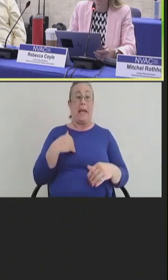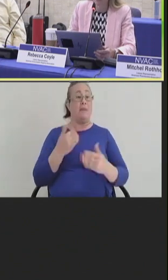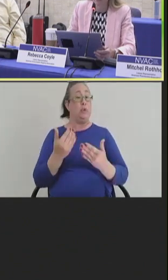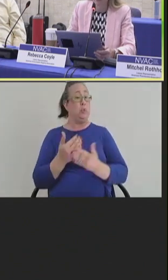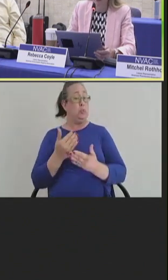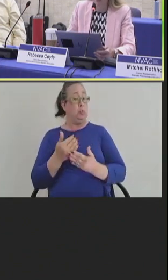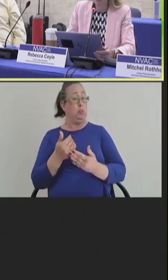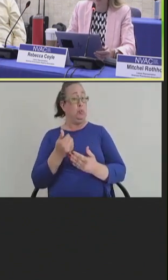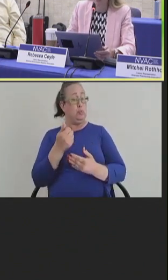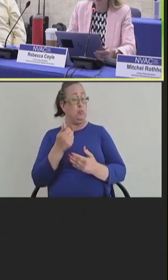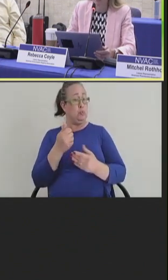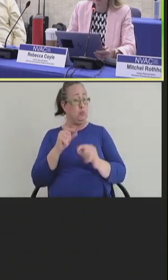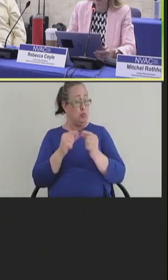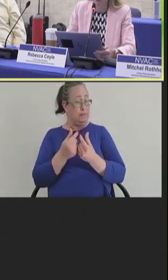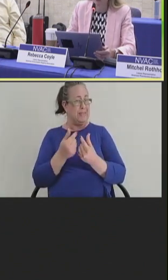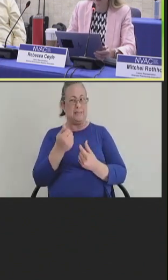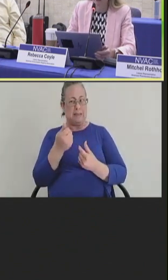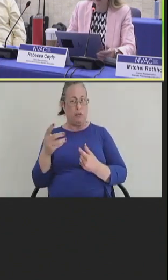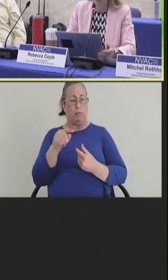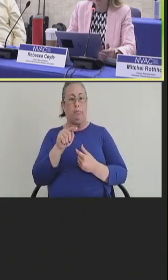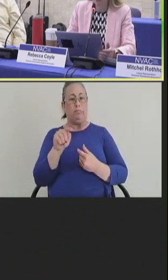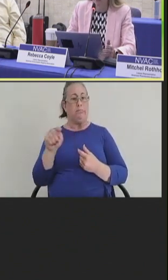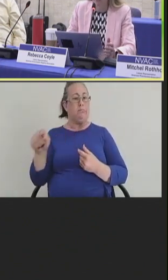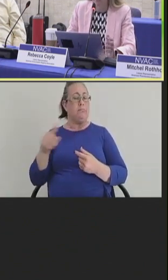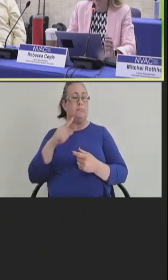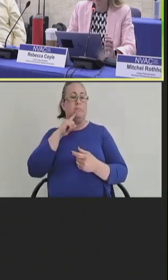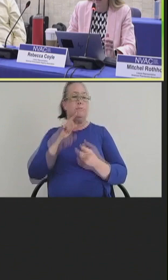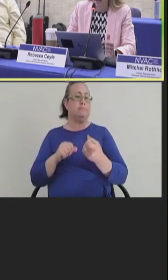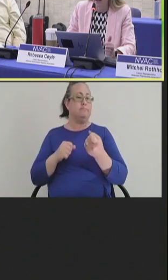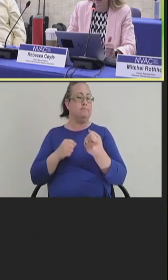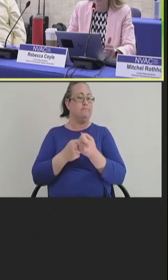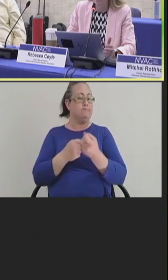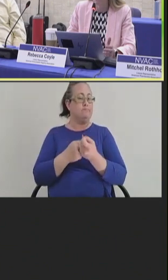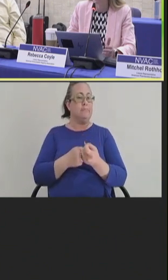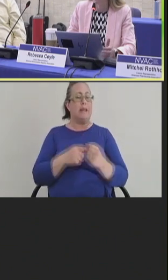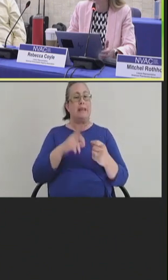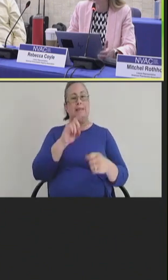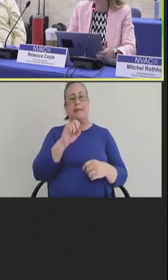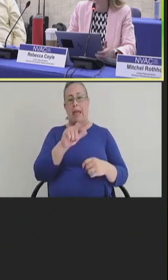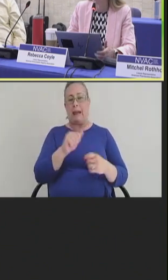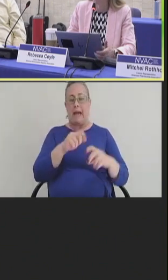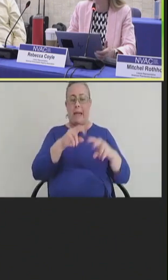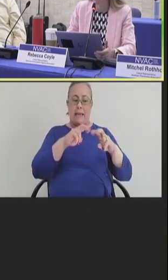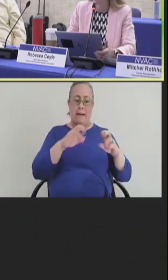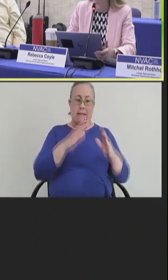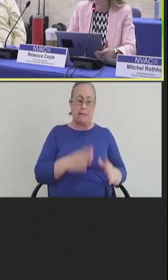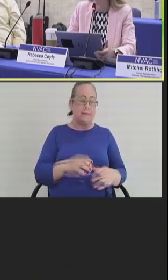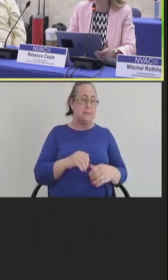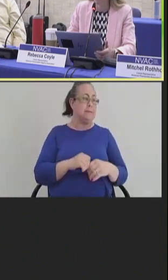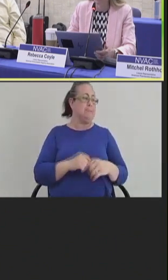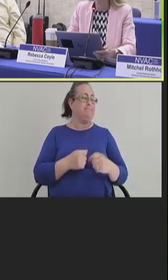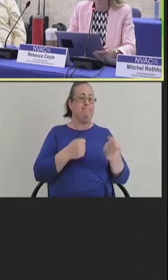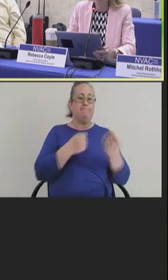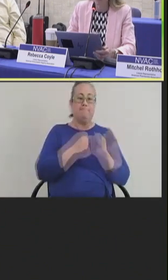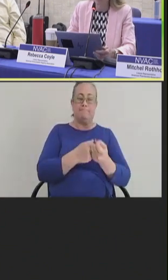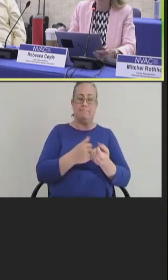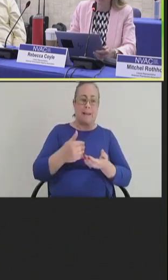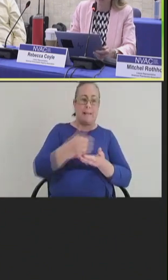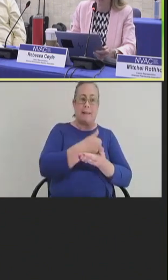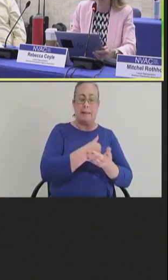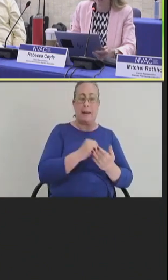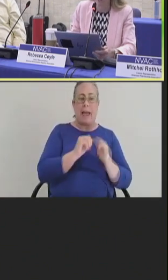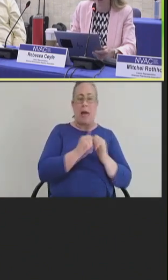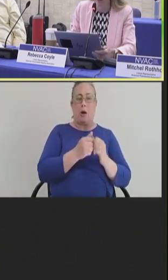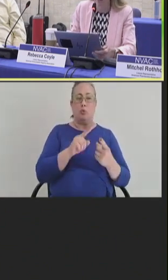groups that are out there that are really supporting data analysts, the collection of data, how to synthesize that,